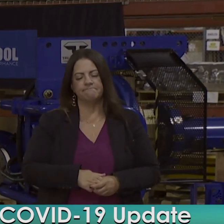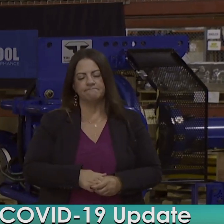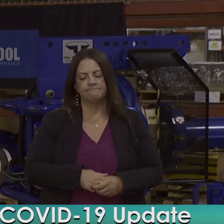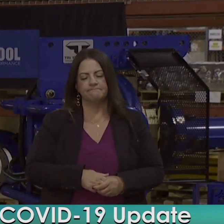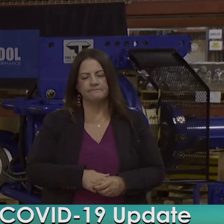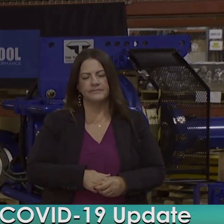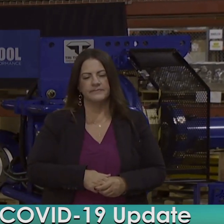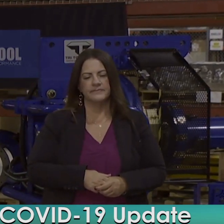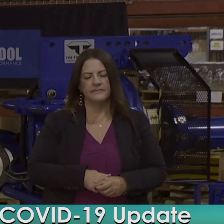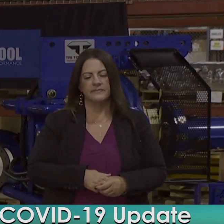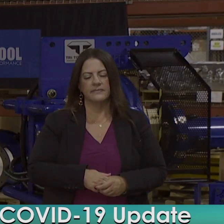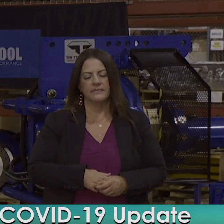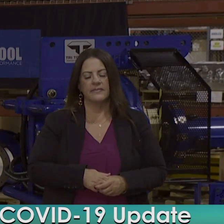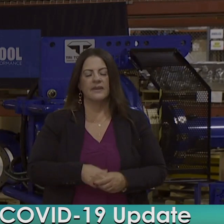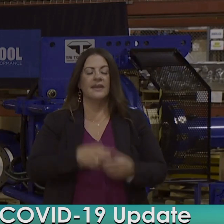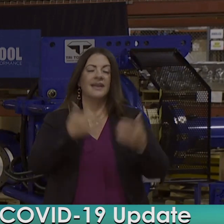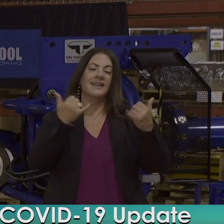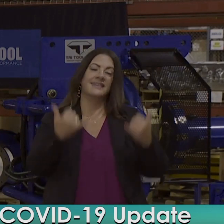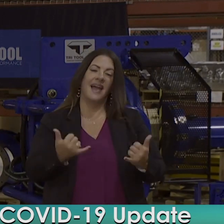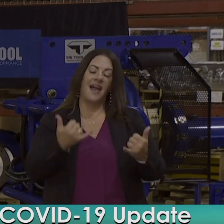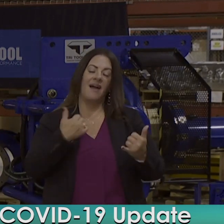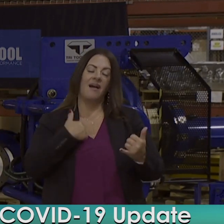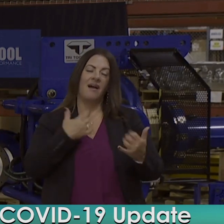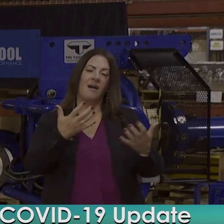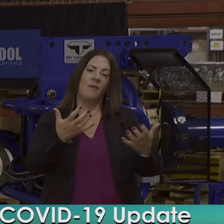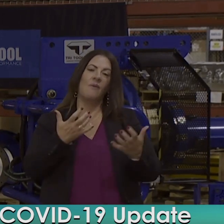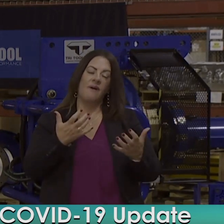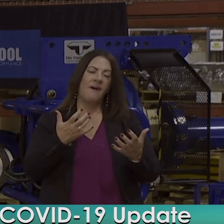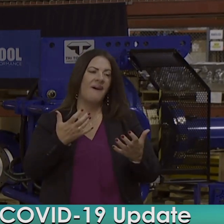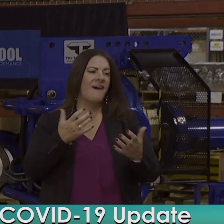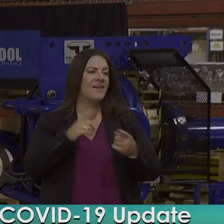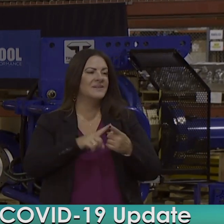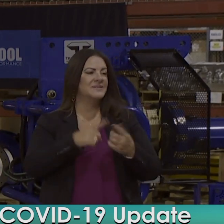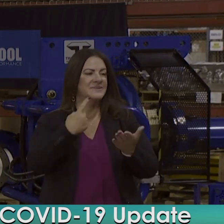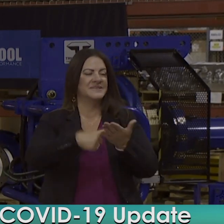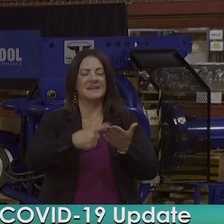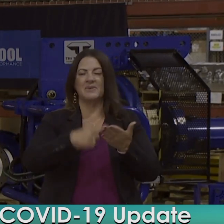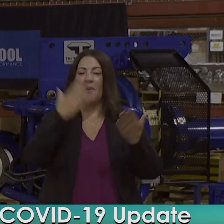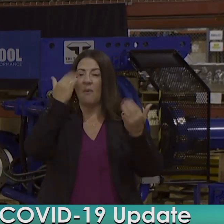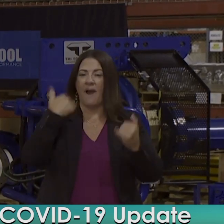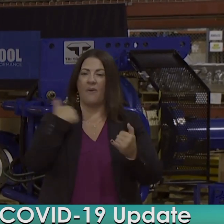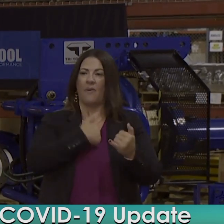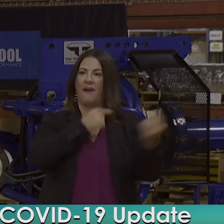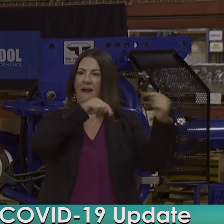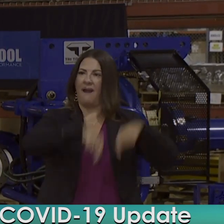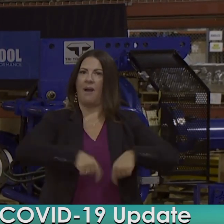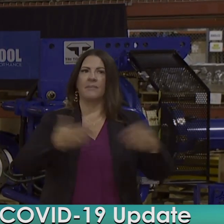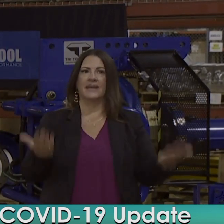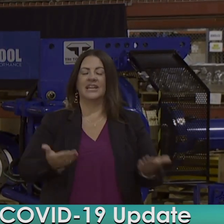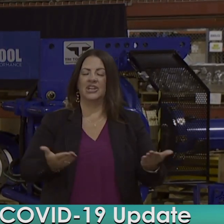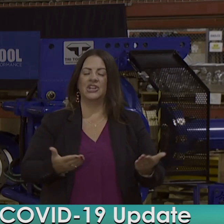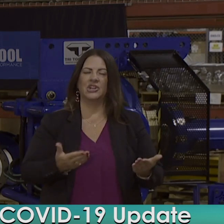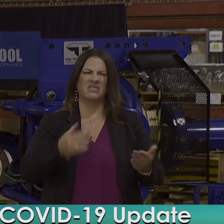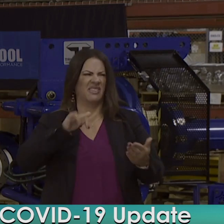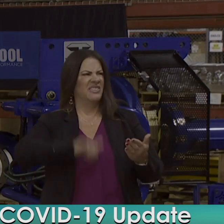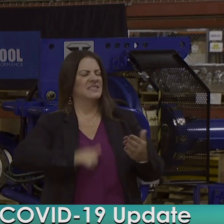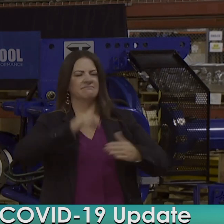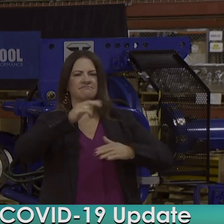just briefly turn to the reason we are here in the Tri-Tool manufacturing